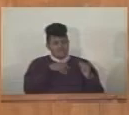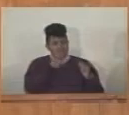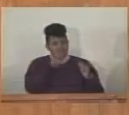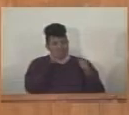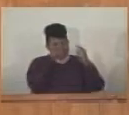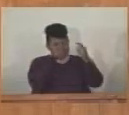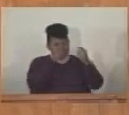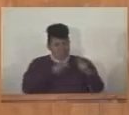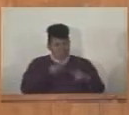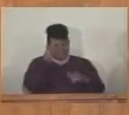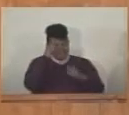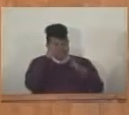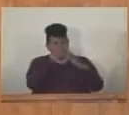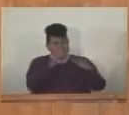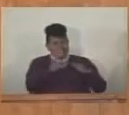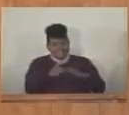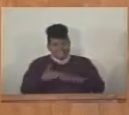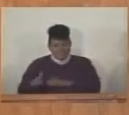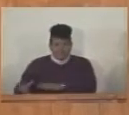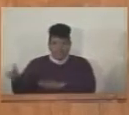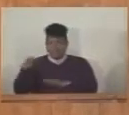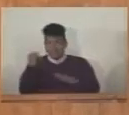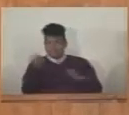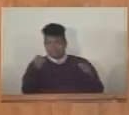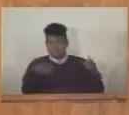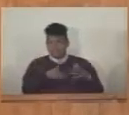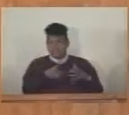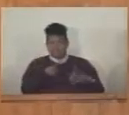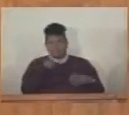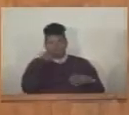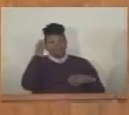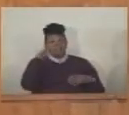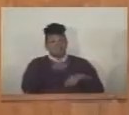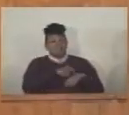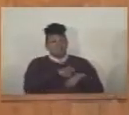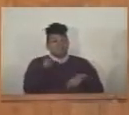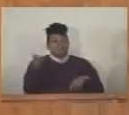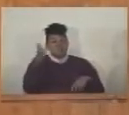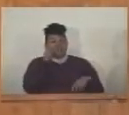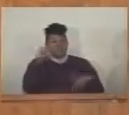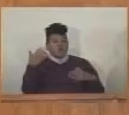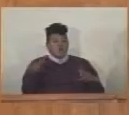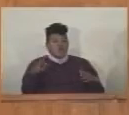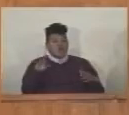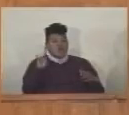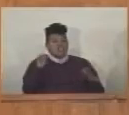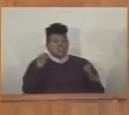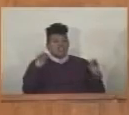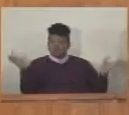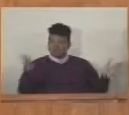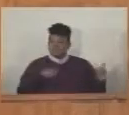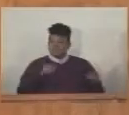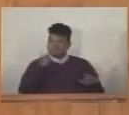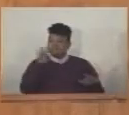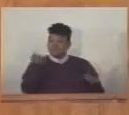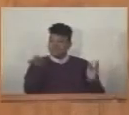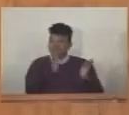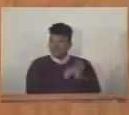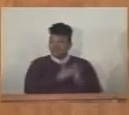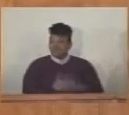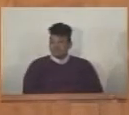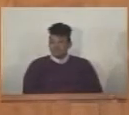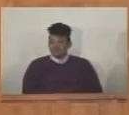for the dismantling of the gangs. I said then, yes, you heard it already and did nothing, so I'm telling you